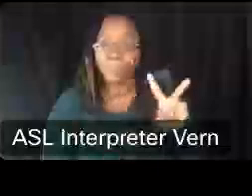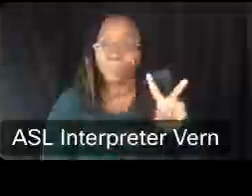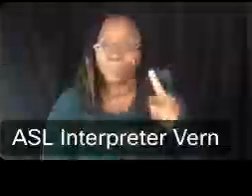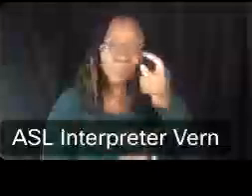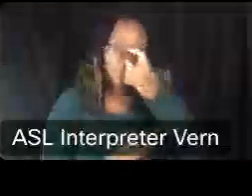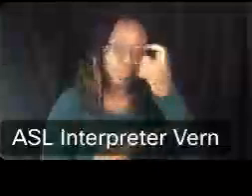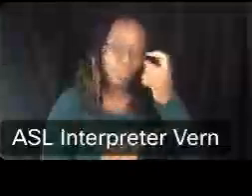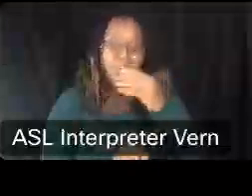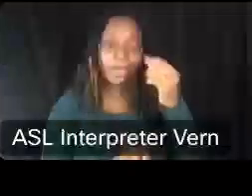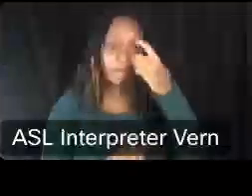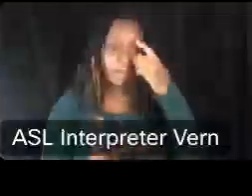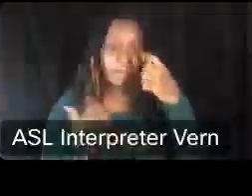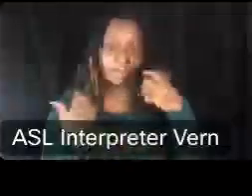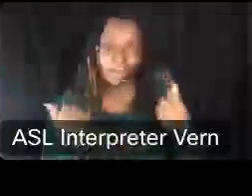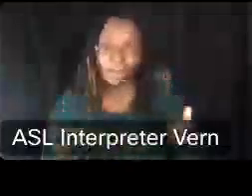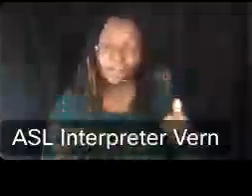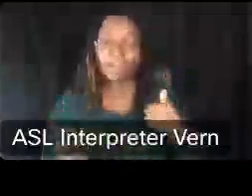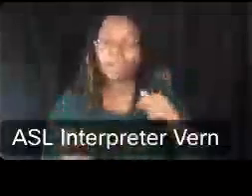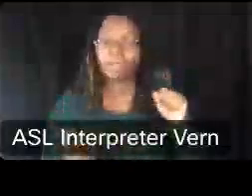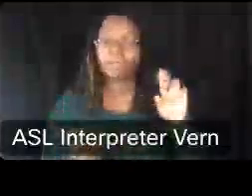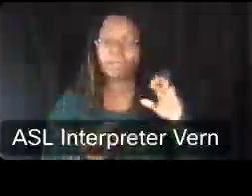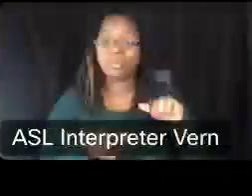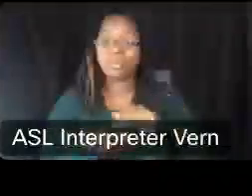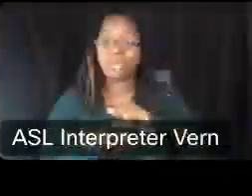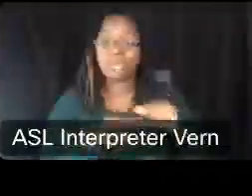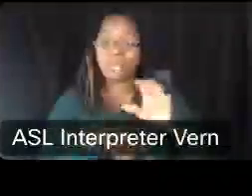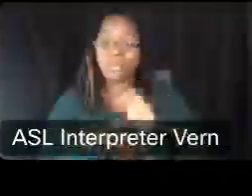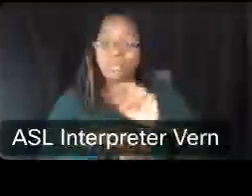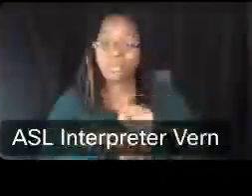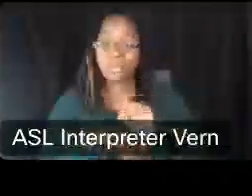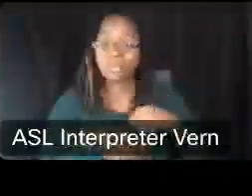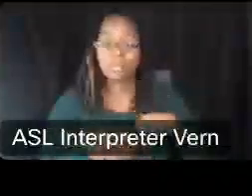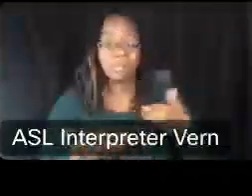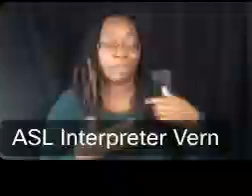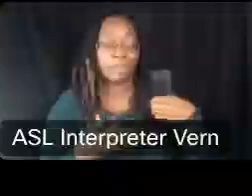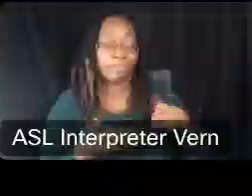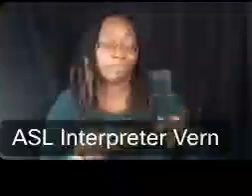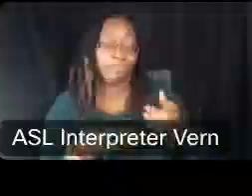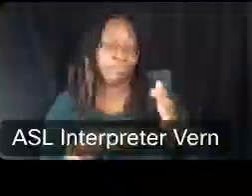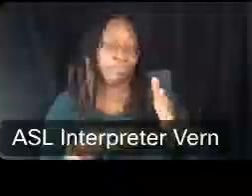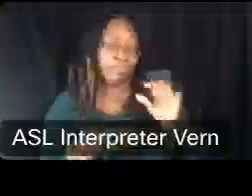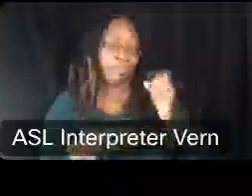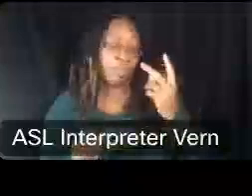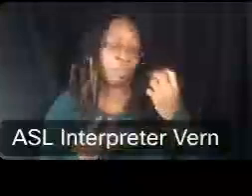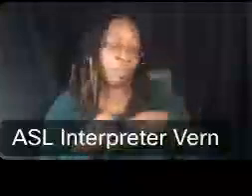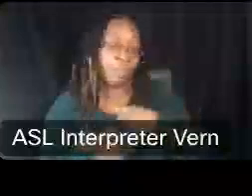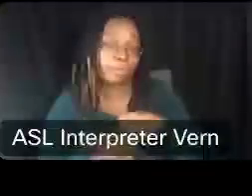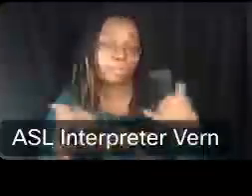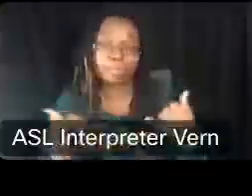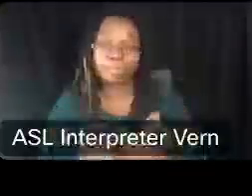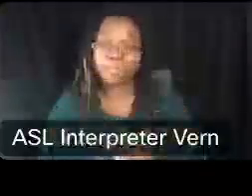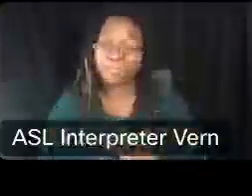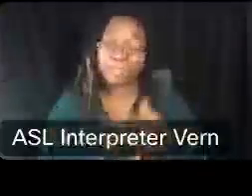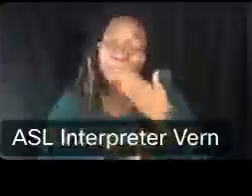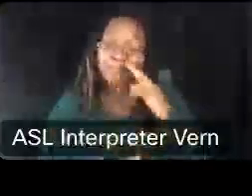Health. I am the Senior Training Consultant and have been with the center right around 12 years now. So thanks for